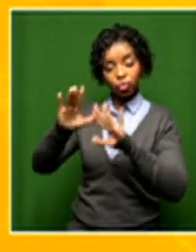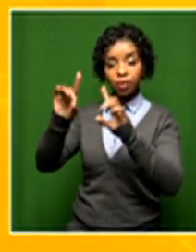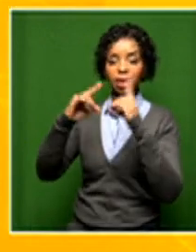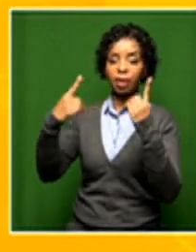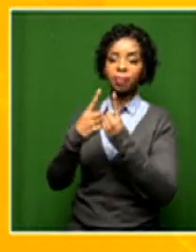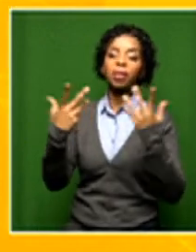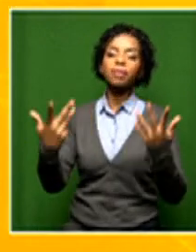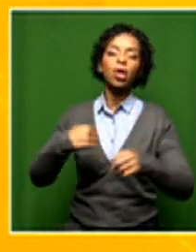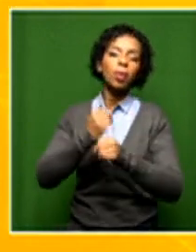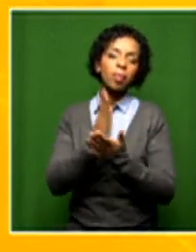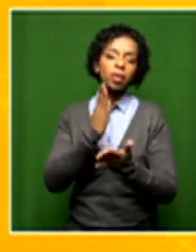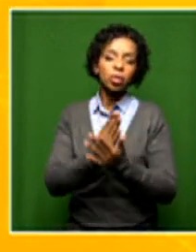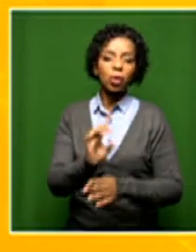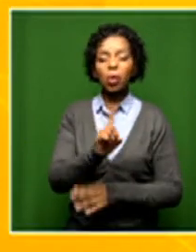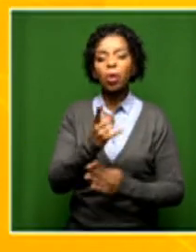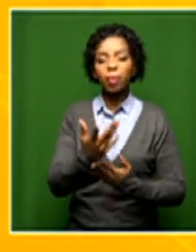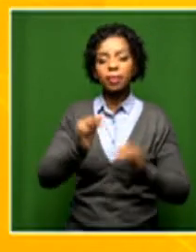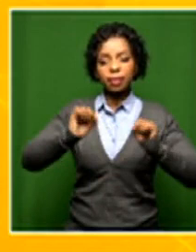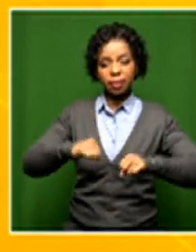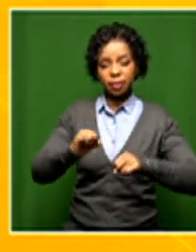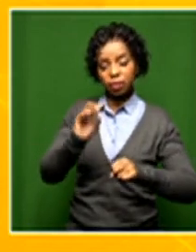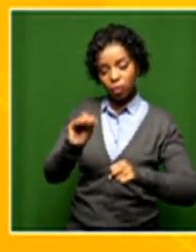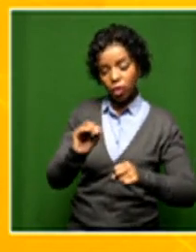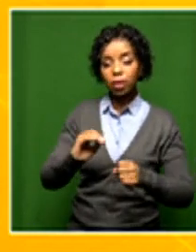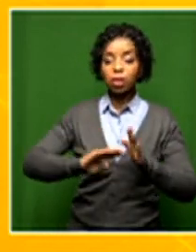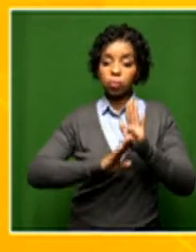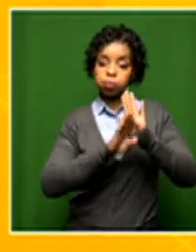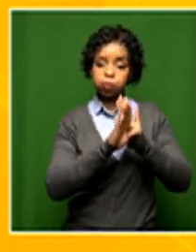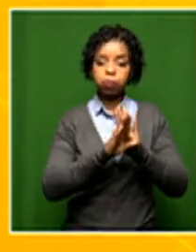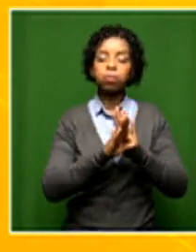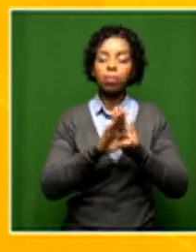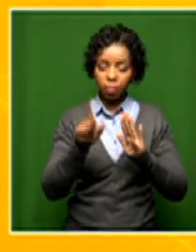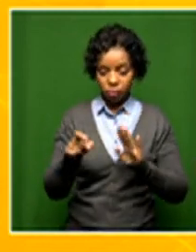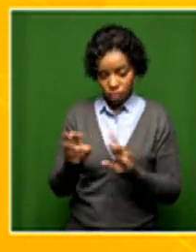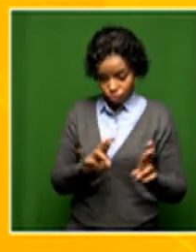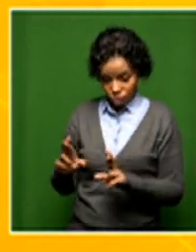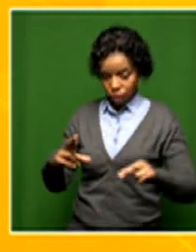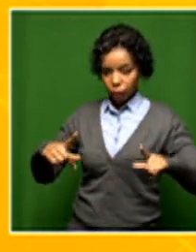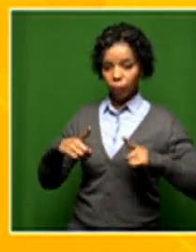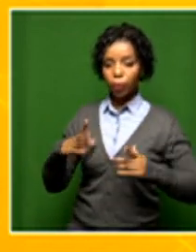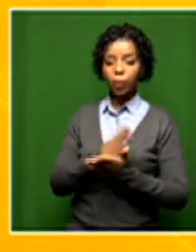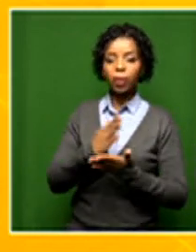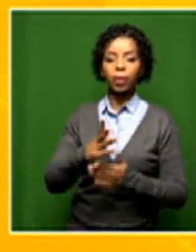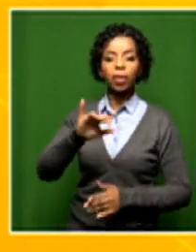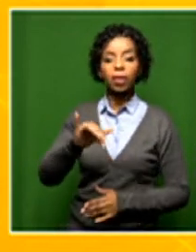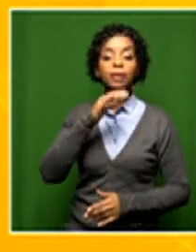make sure that if indeed there is a second wave, that we would be ready to deal with that. And